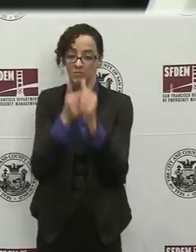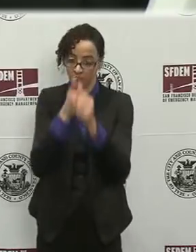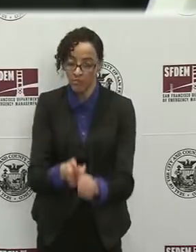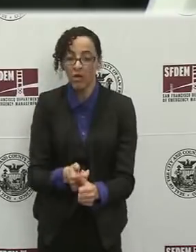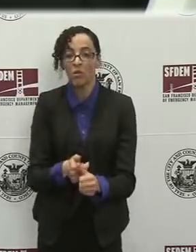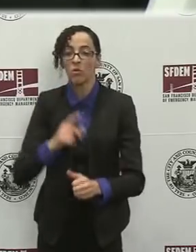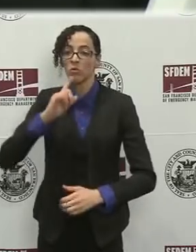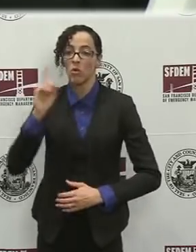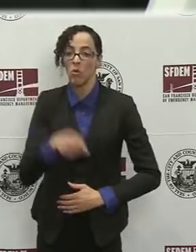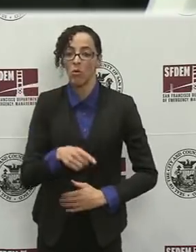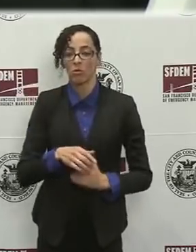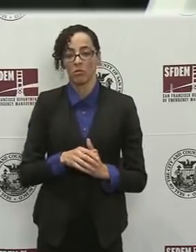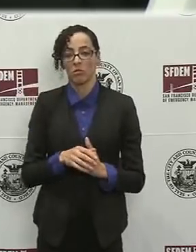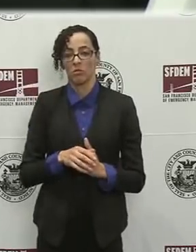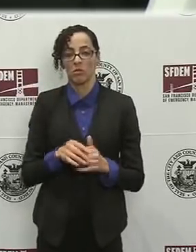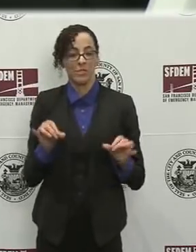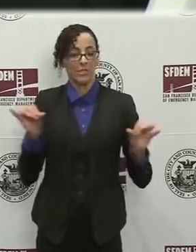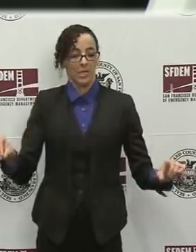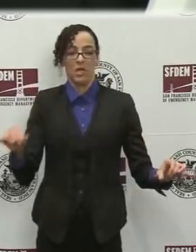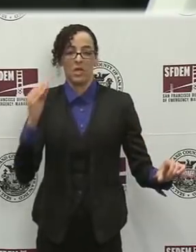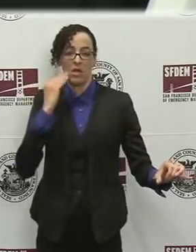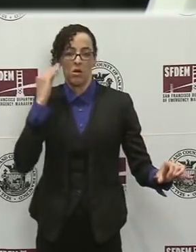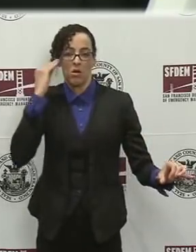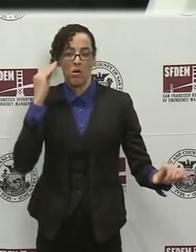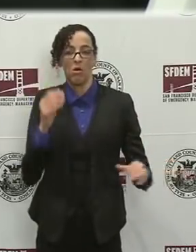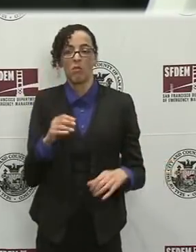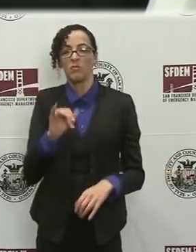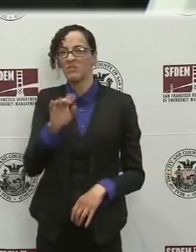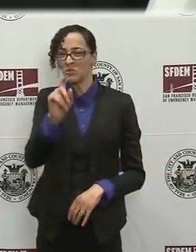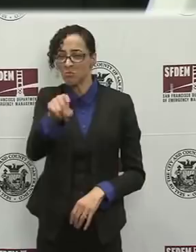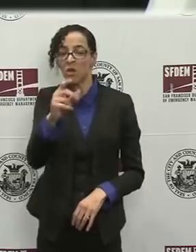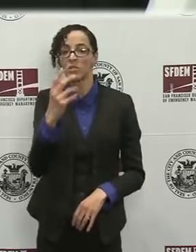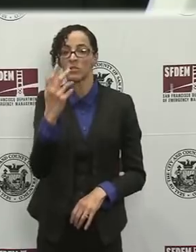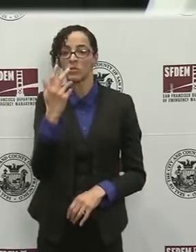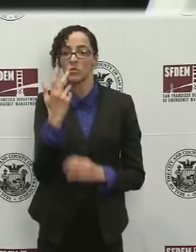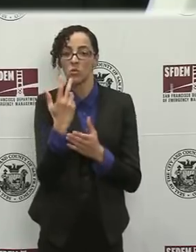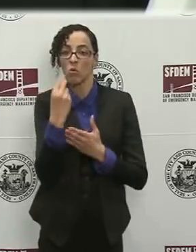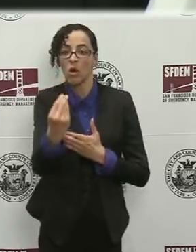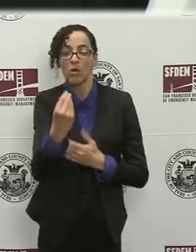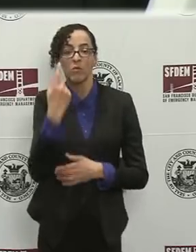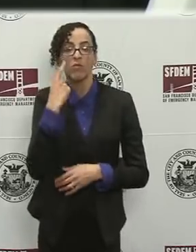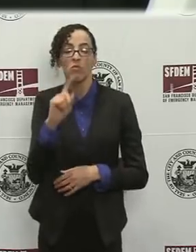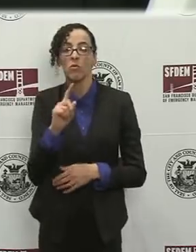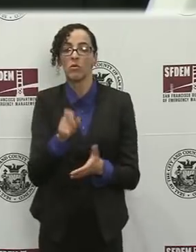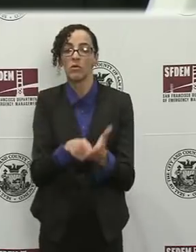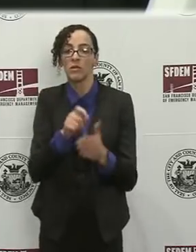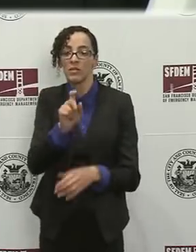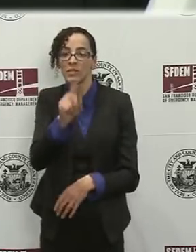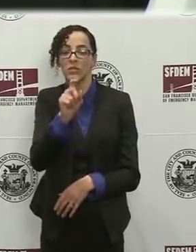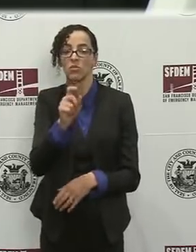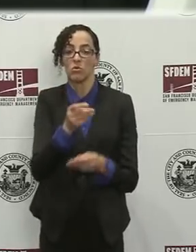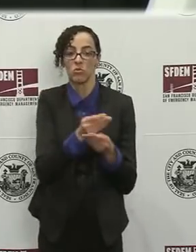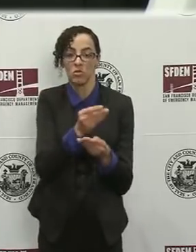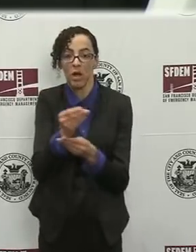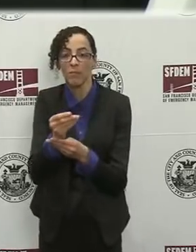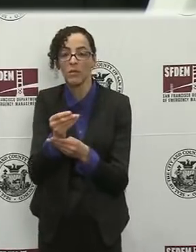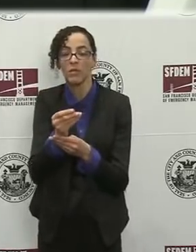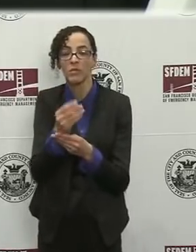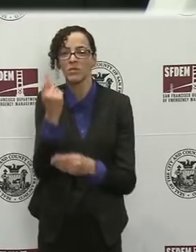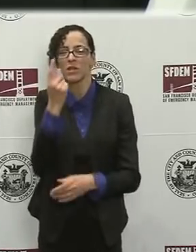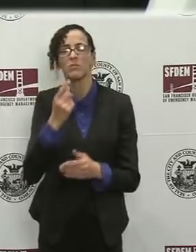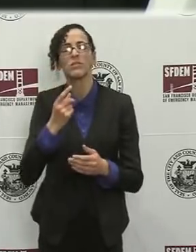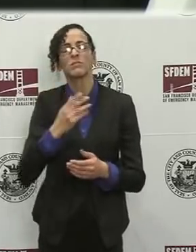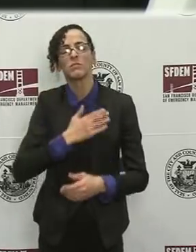and if you have to go out for an essential item or essential shopping, please be smart about it. In terms of our